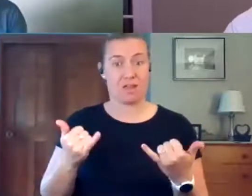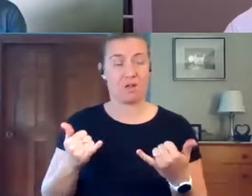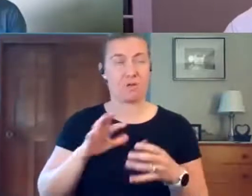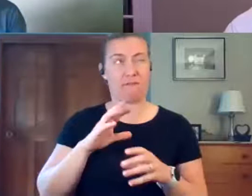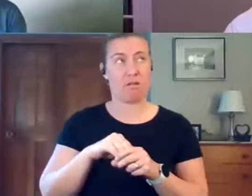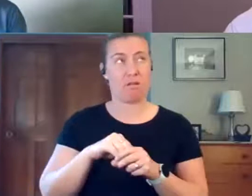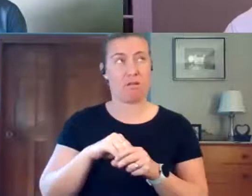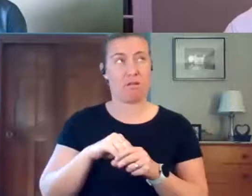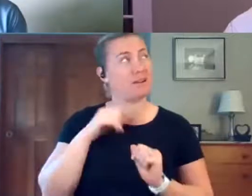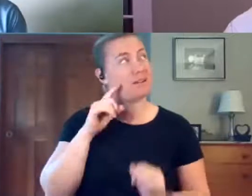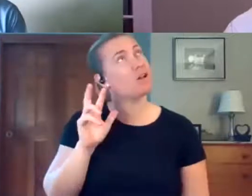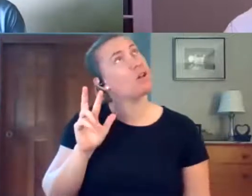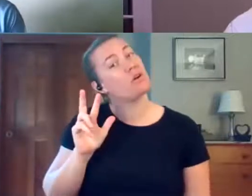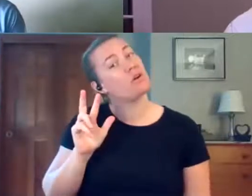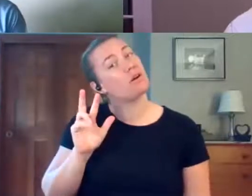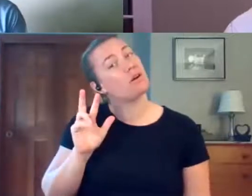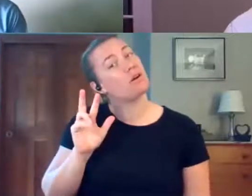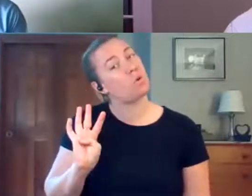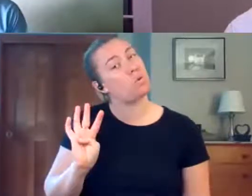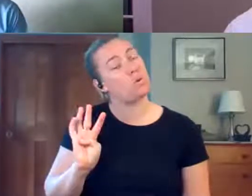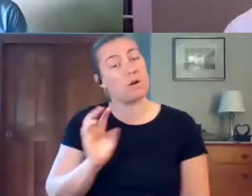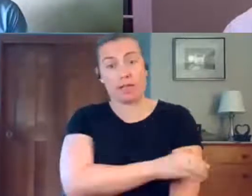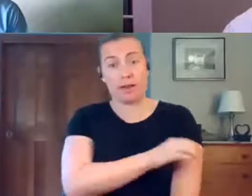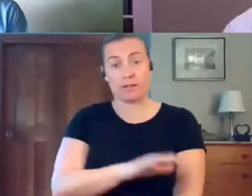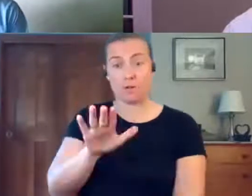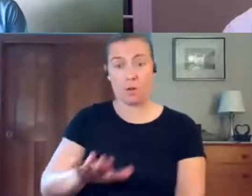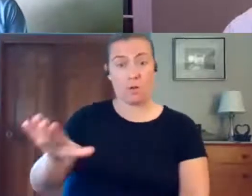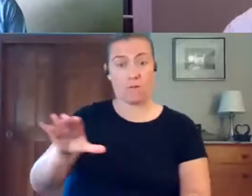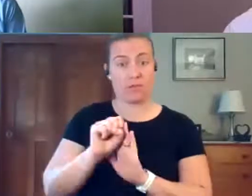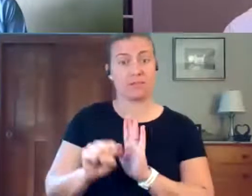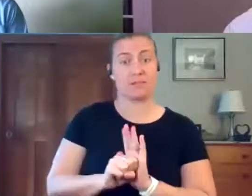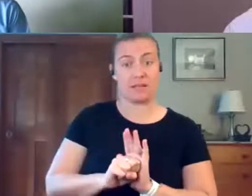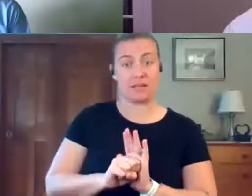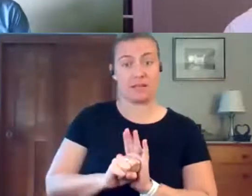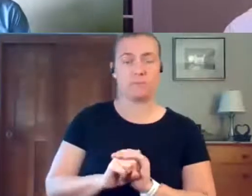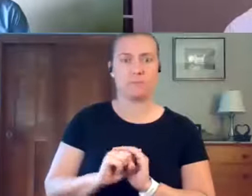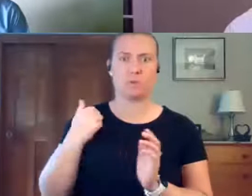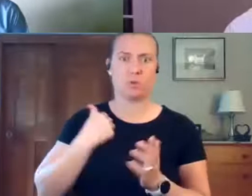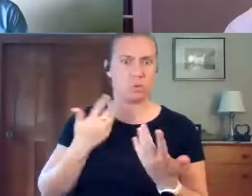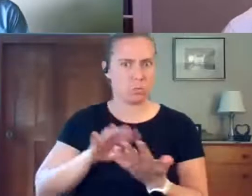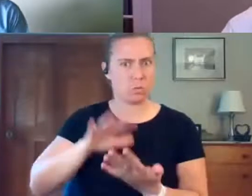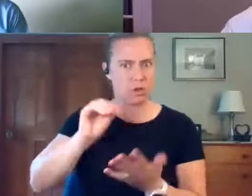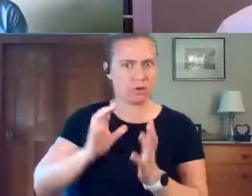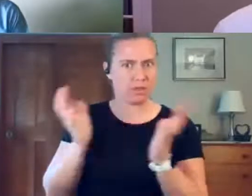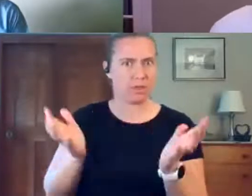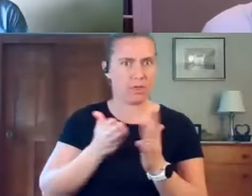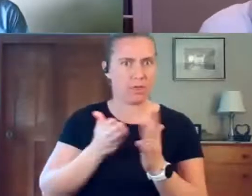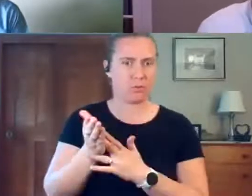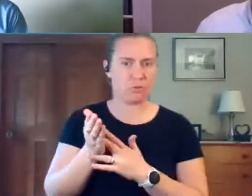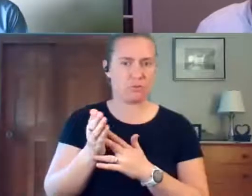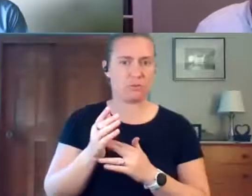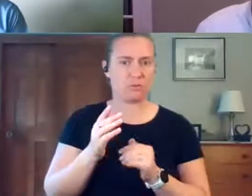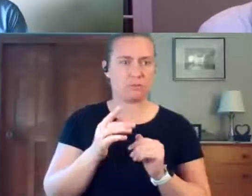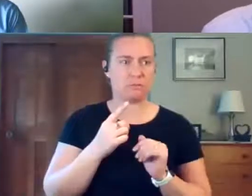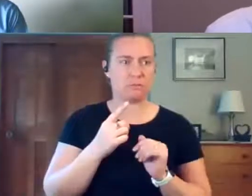think, 34 clinics across the state. So we learned a lot through kind of a little bit of trial